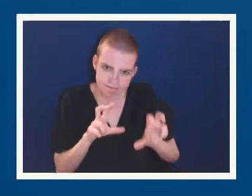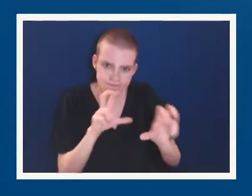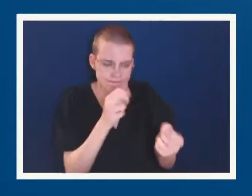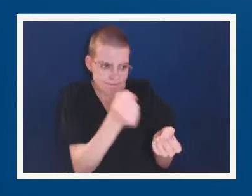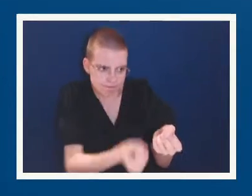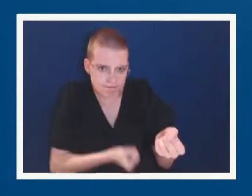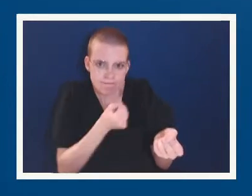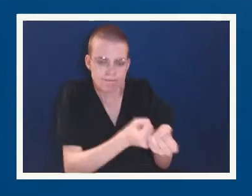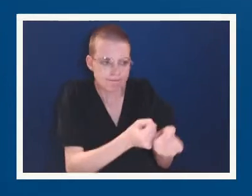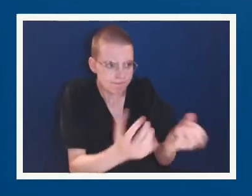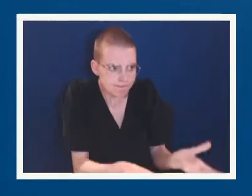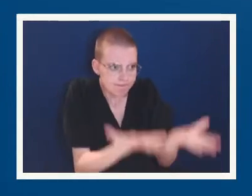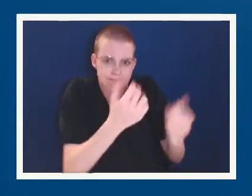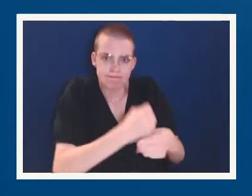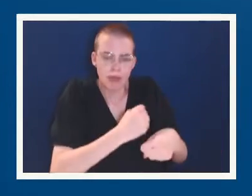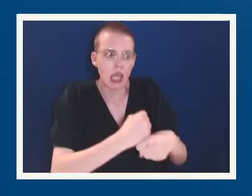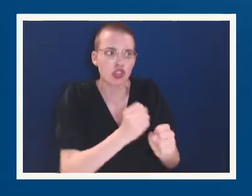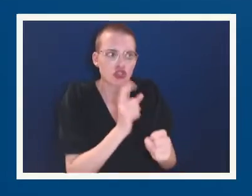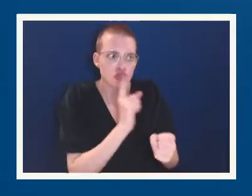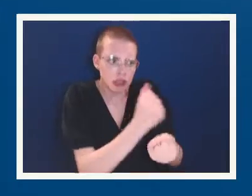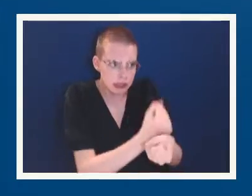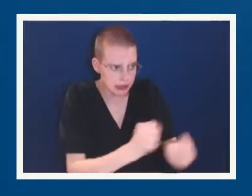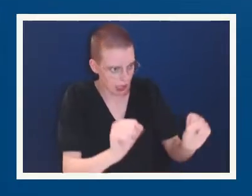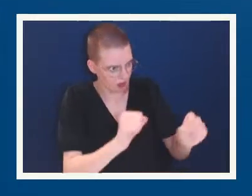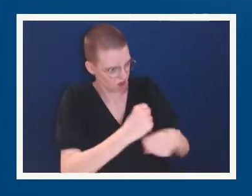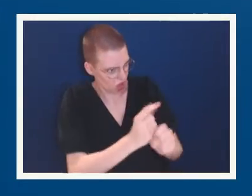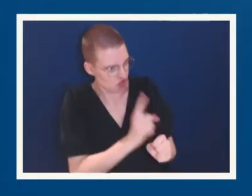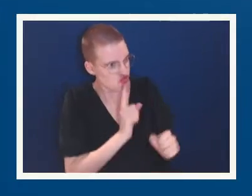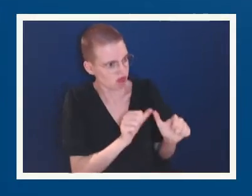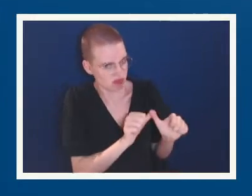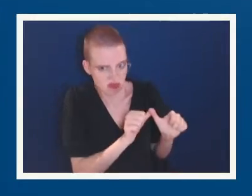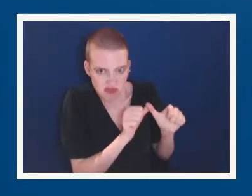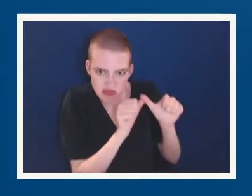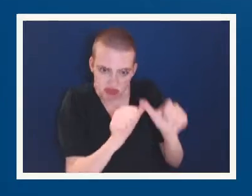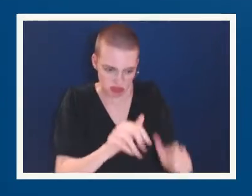18th birthday. That's real freedom.